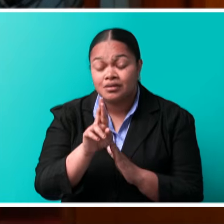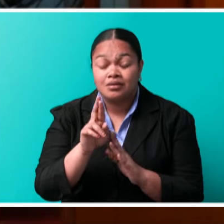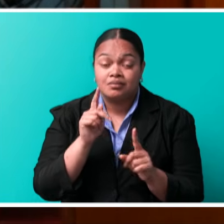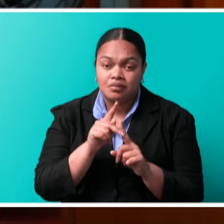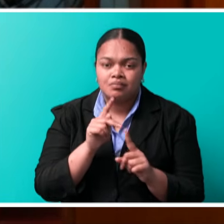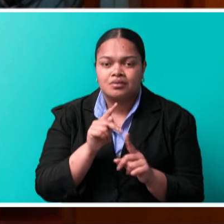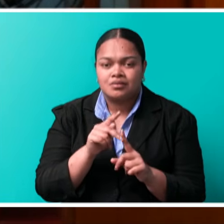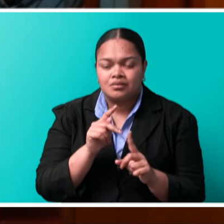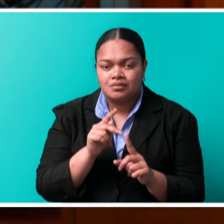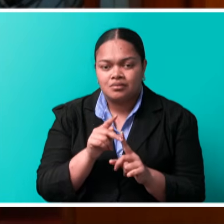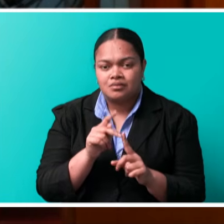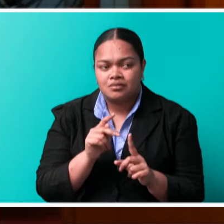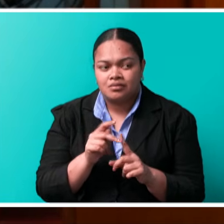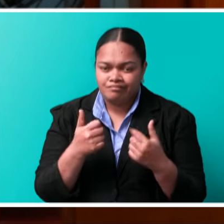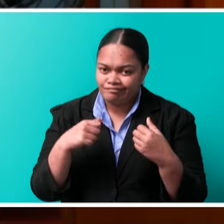purpose.